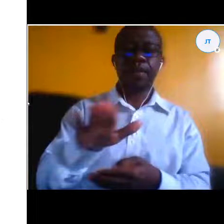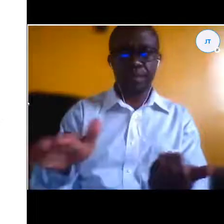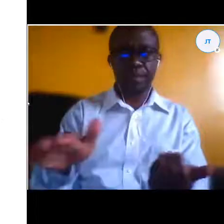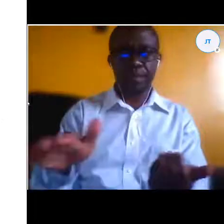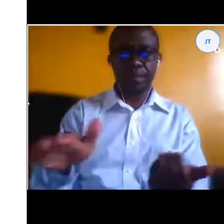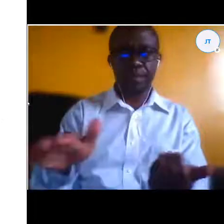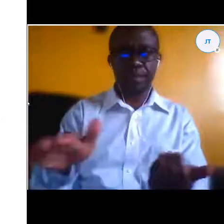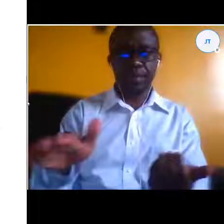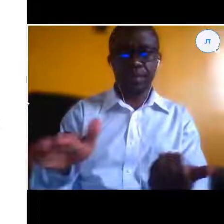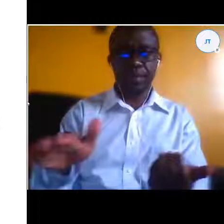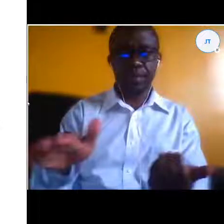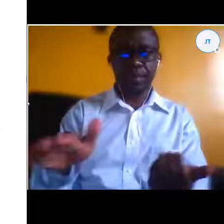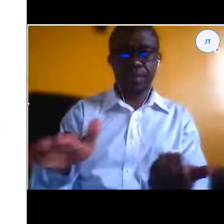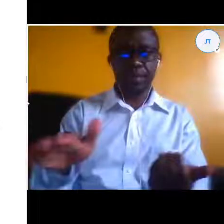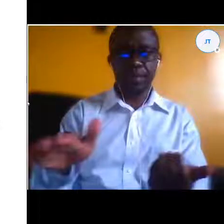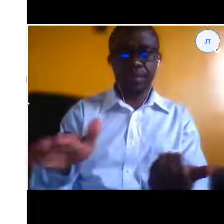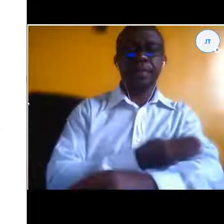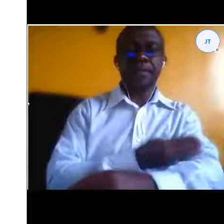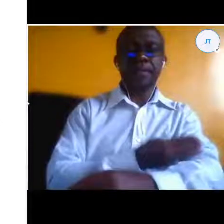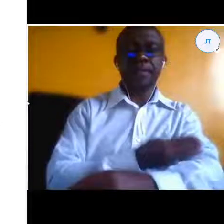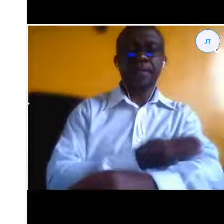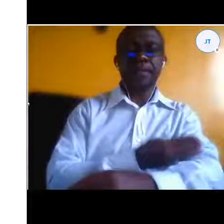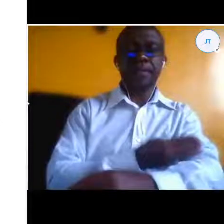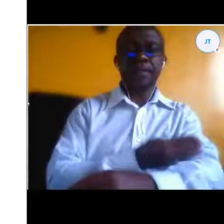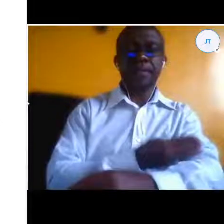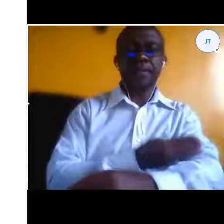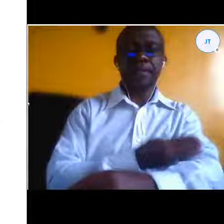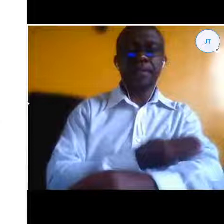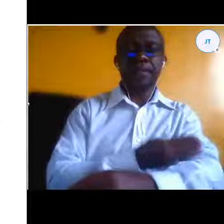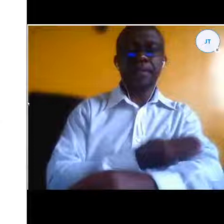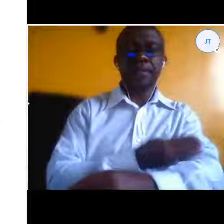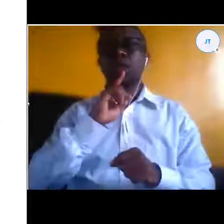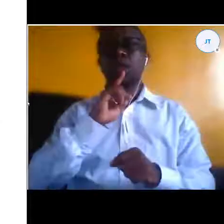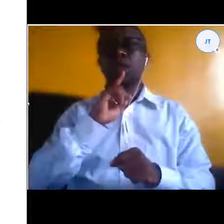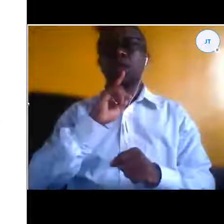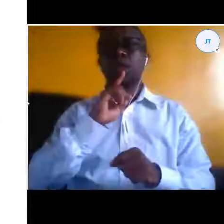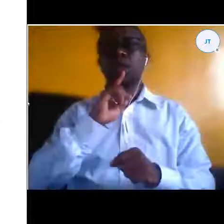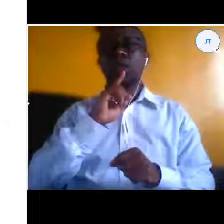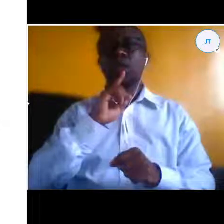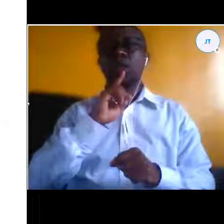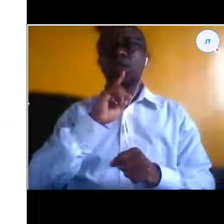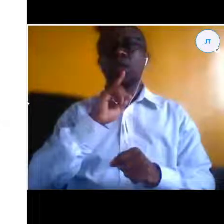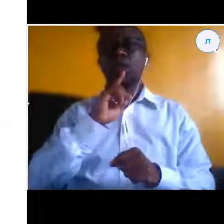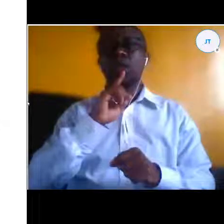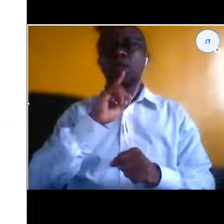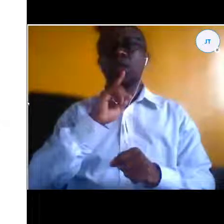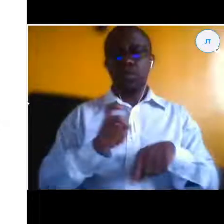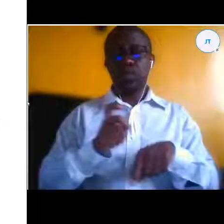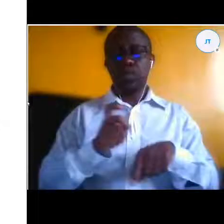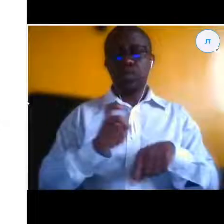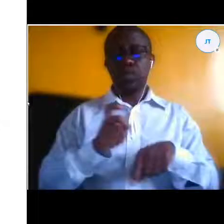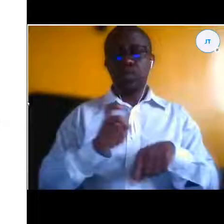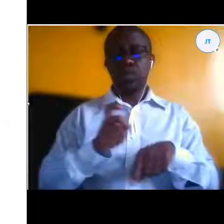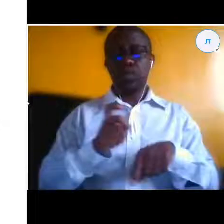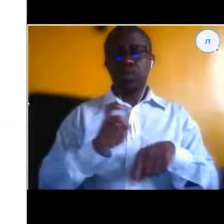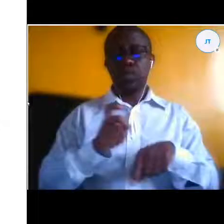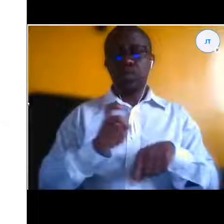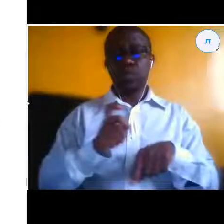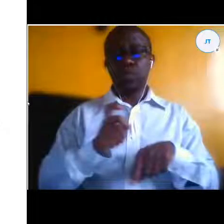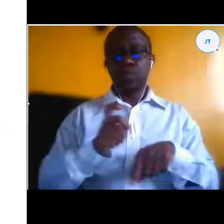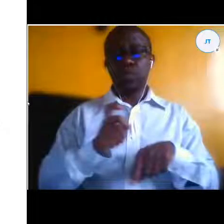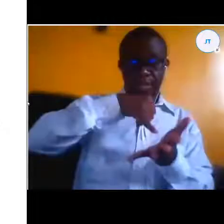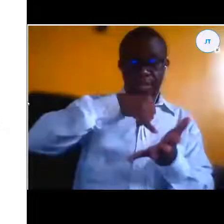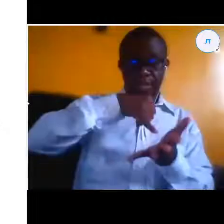command authority on these issues as well, such that all stakeholders, government included, would be able